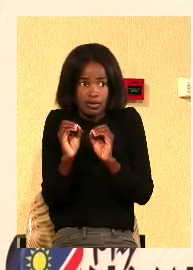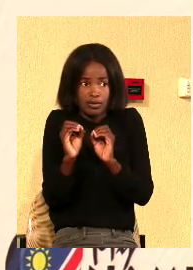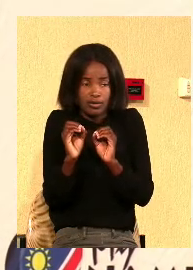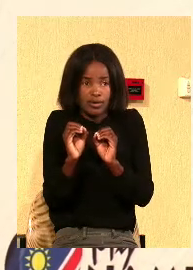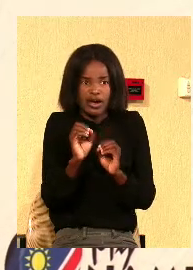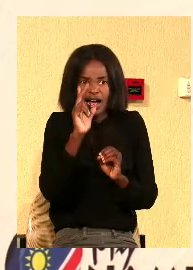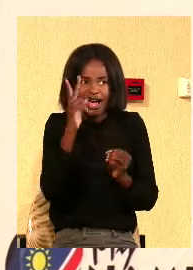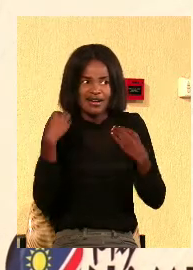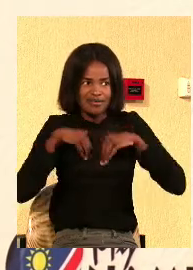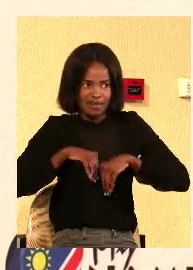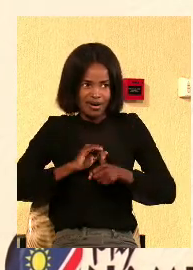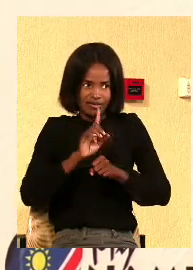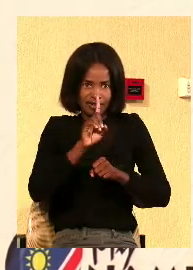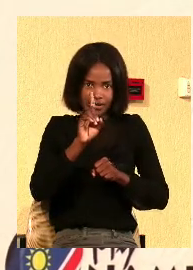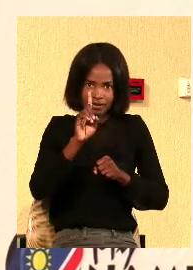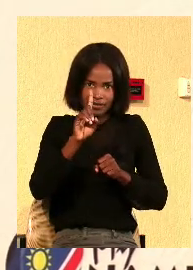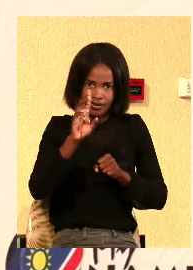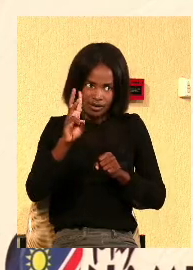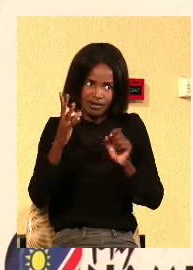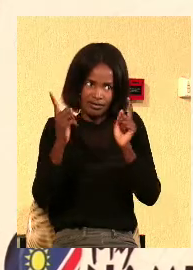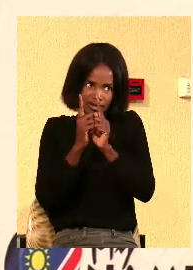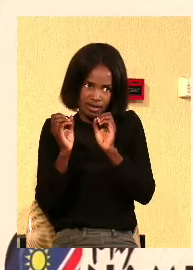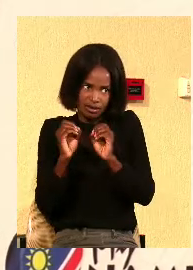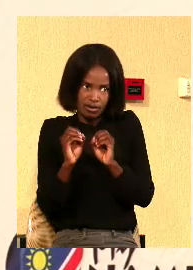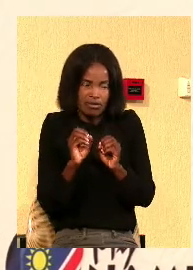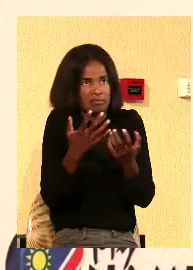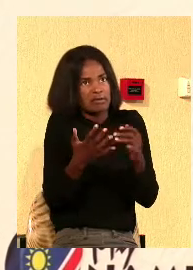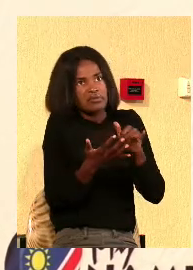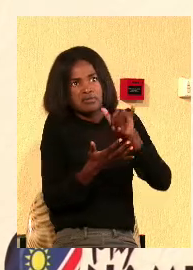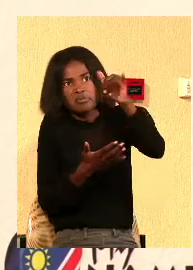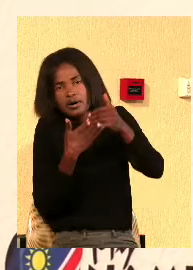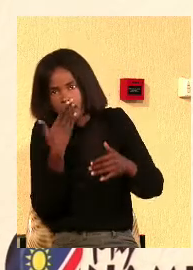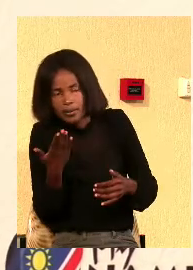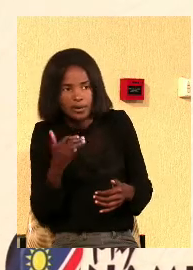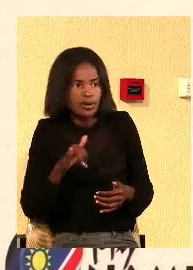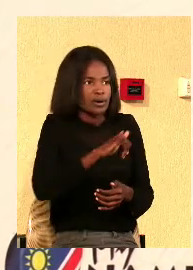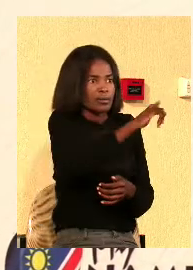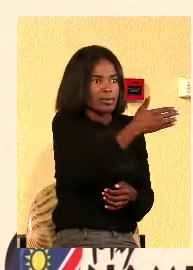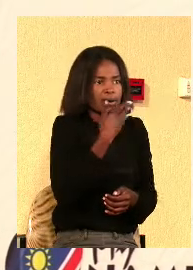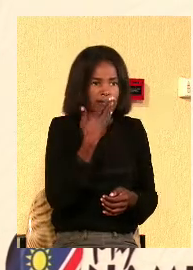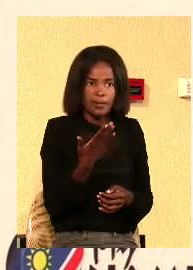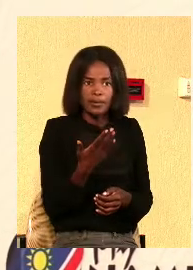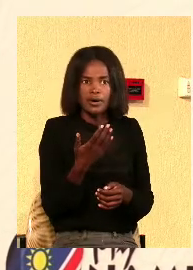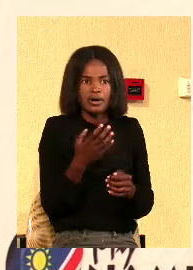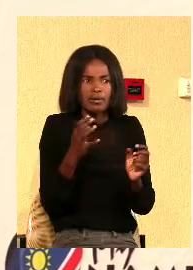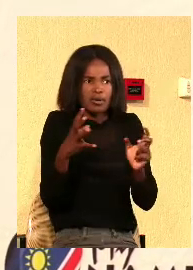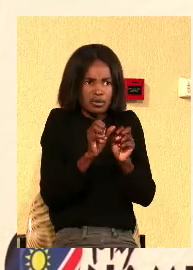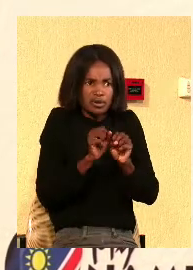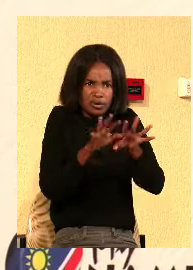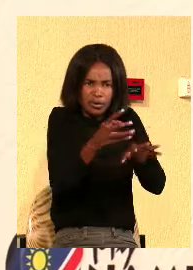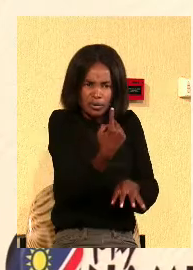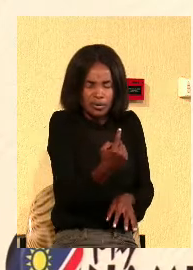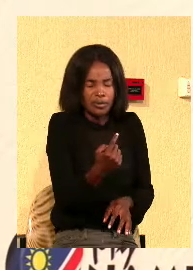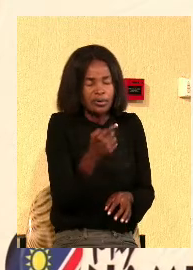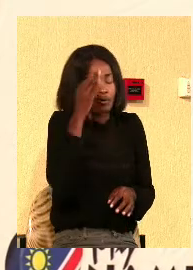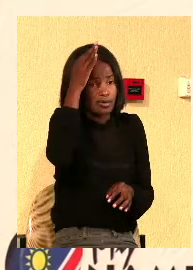and description and conclusion that we have community transmission, then we have to make sure that we